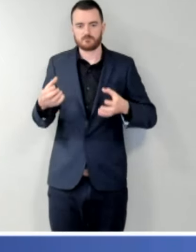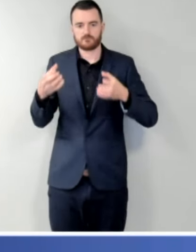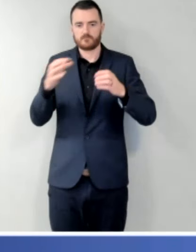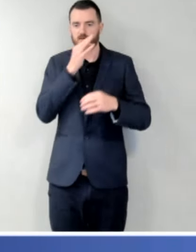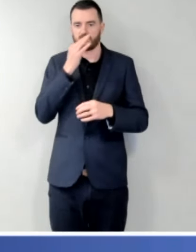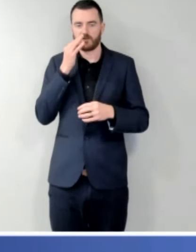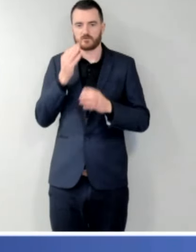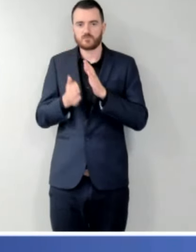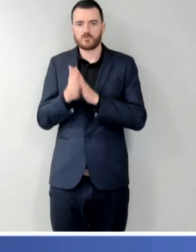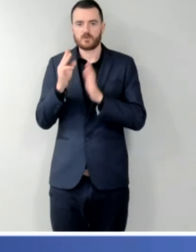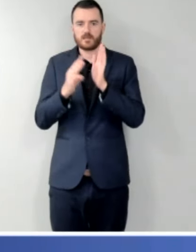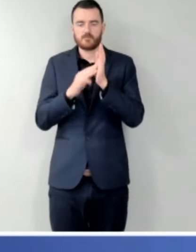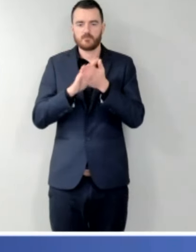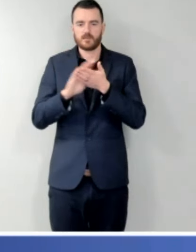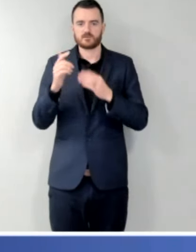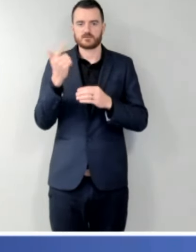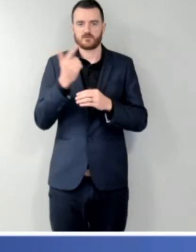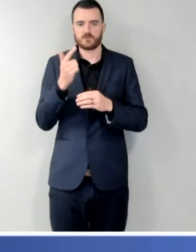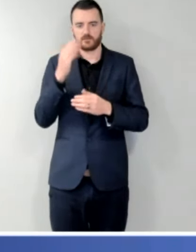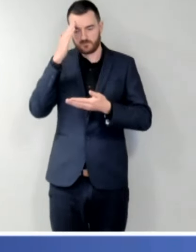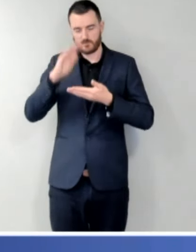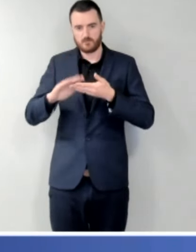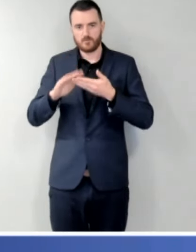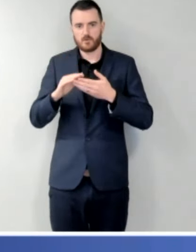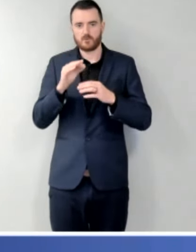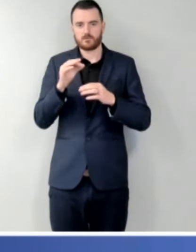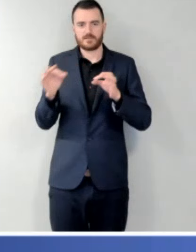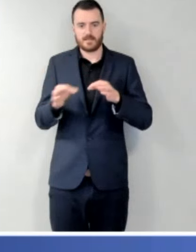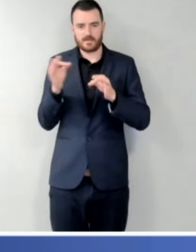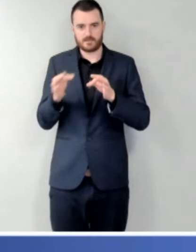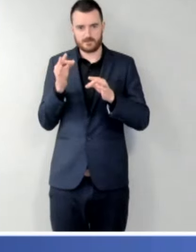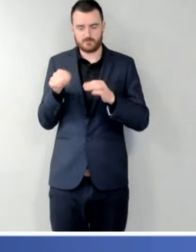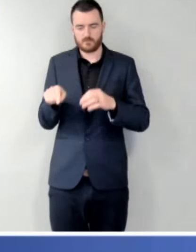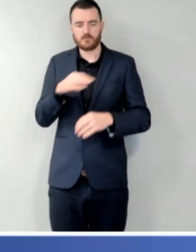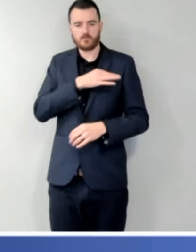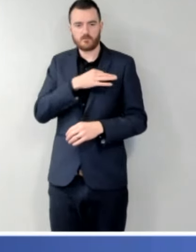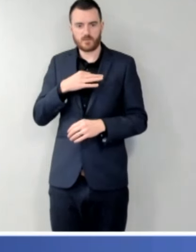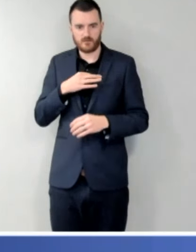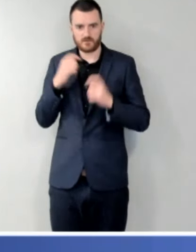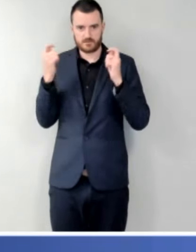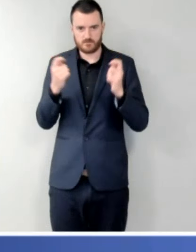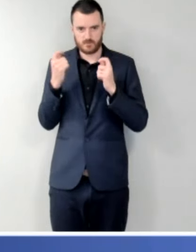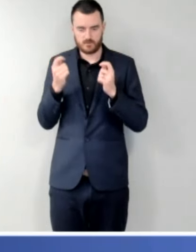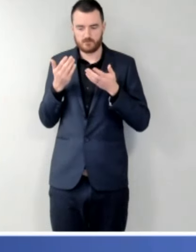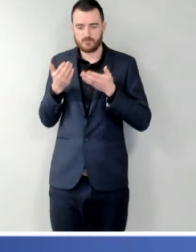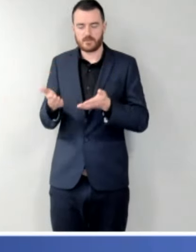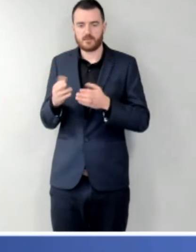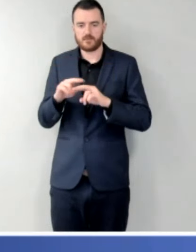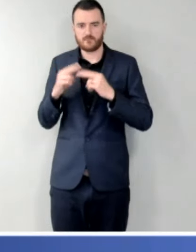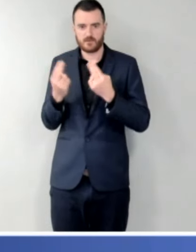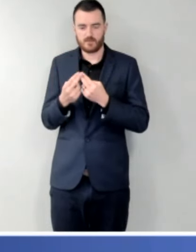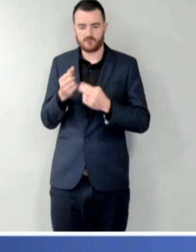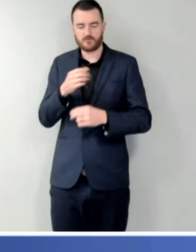Memorial Park in the Rose Garden. That's going to be a private wreath-laying ceremony to allow the families to have a private moment of